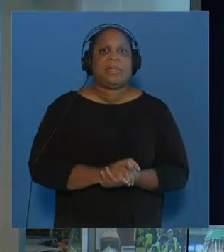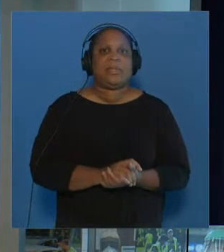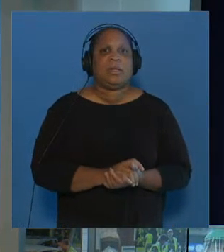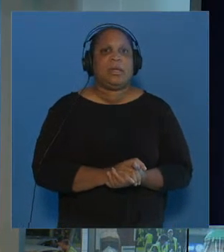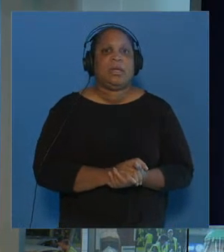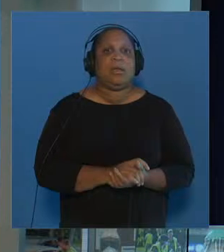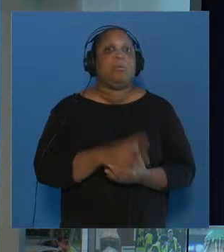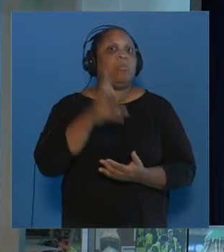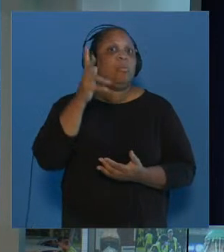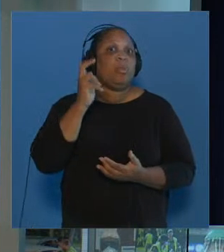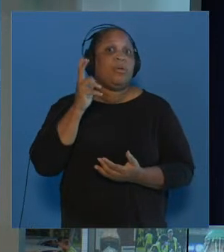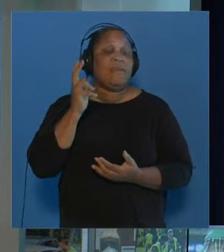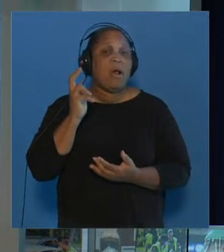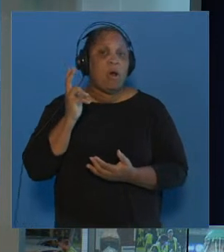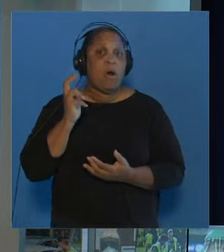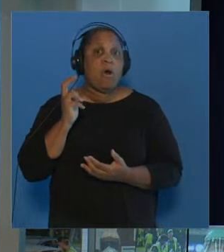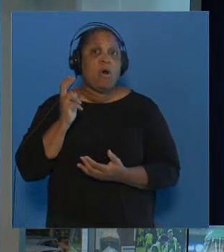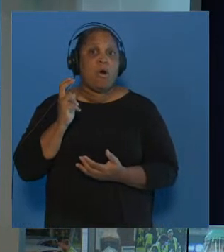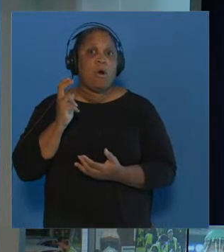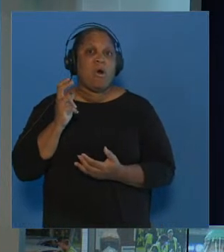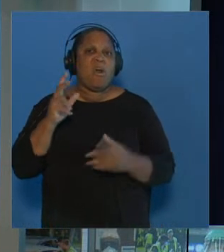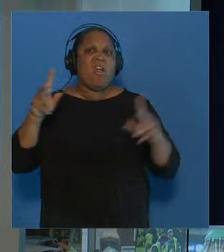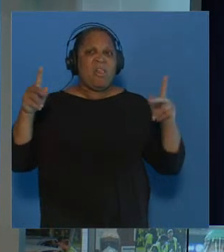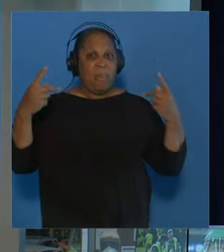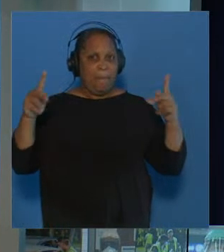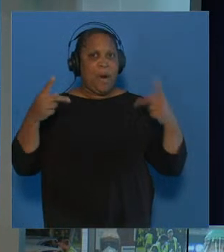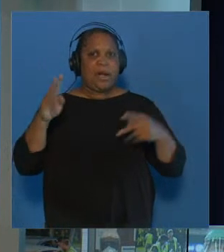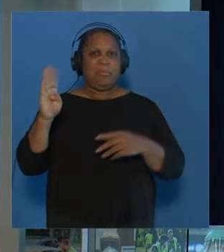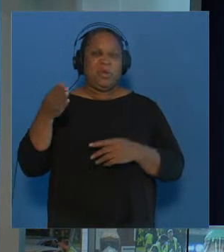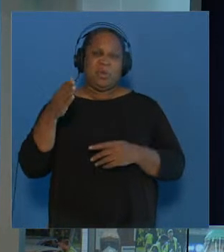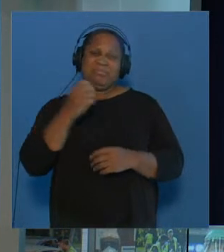Yeah, we've heard regarding the party at Blue, sorry to keep going